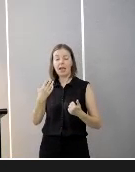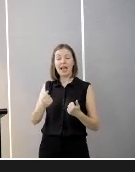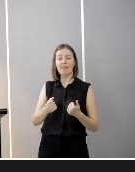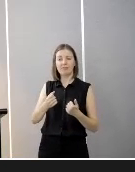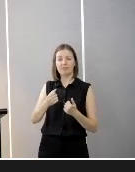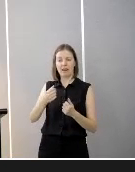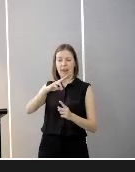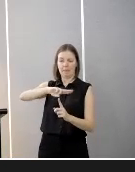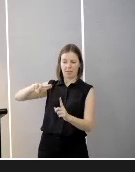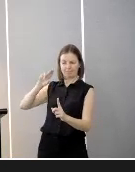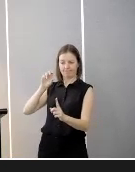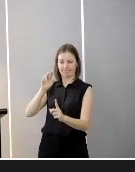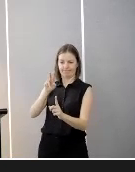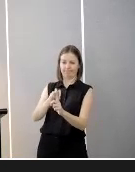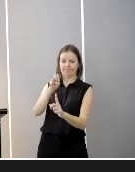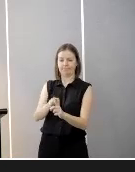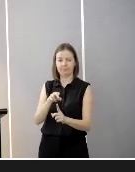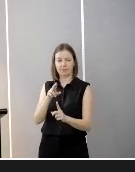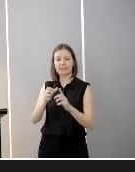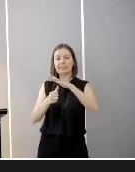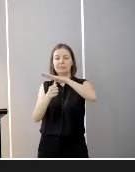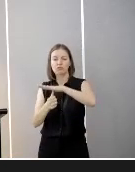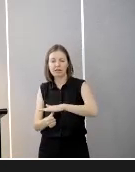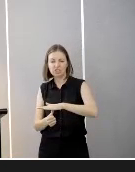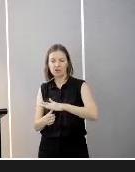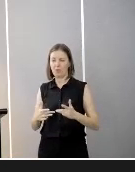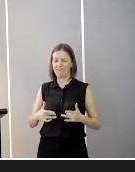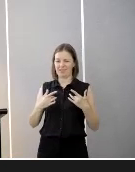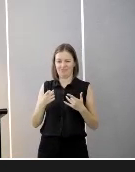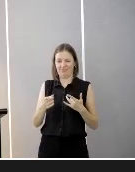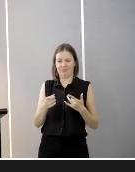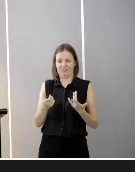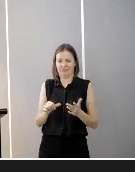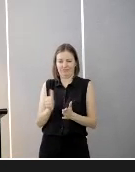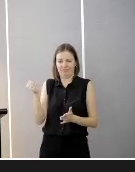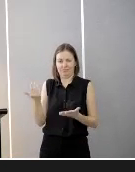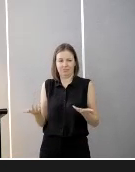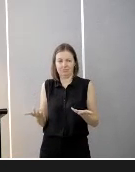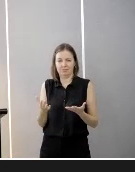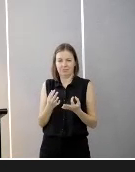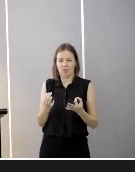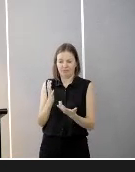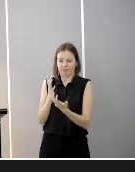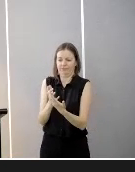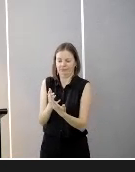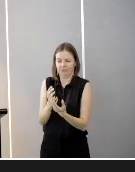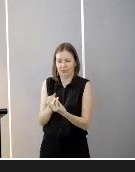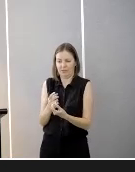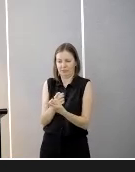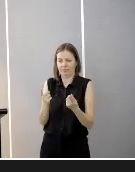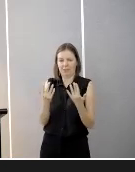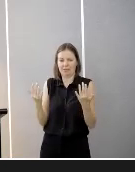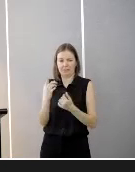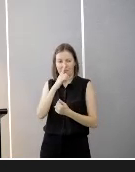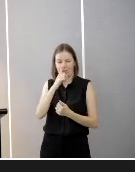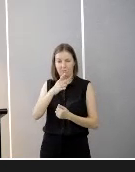we think in many ways is kind of useless for most people who have depressive symptoms, because